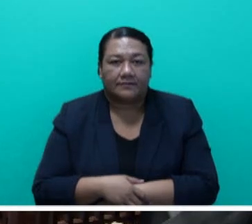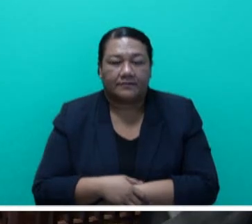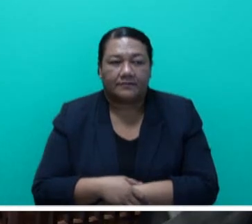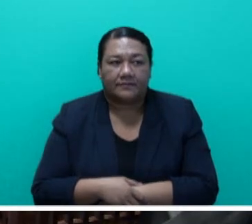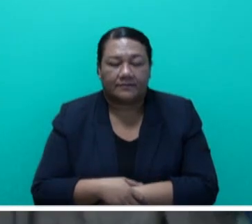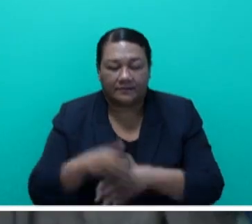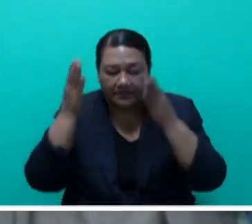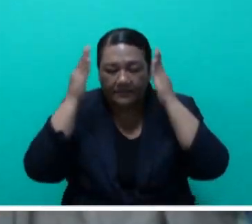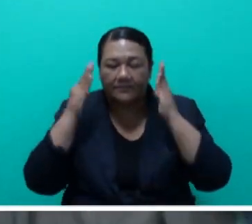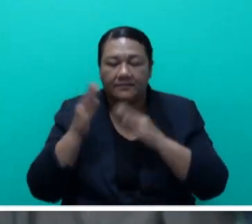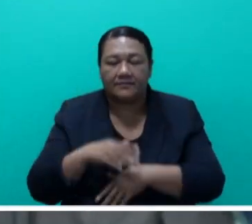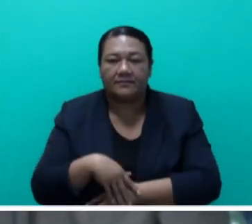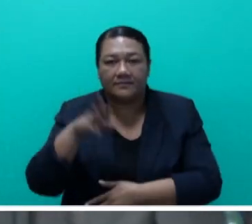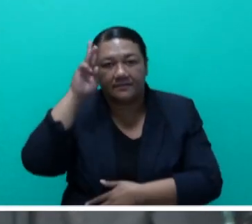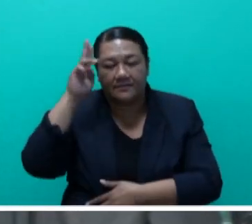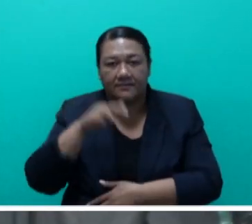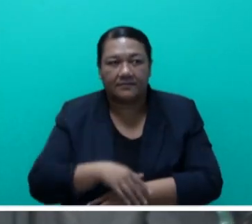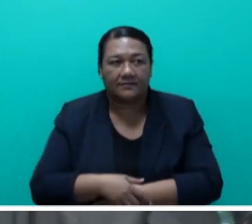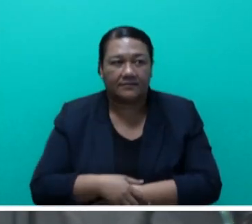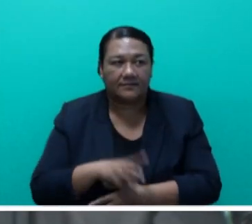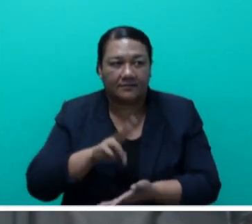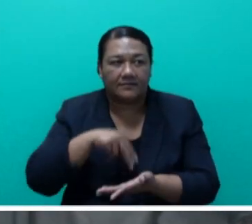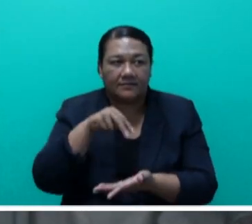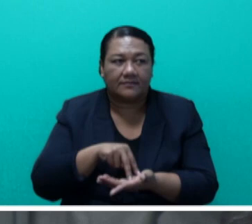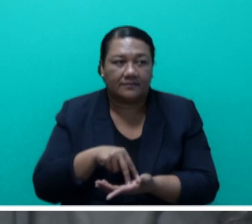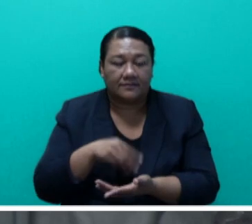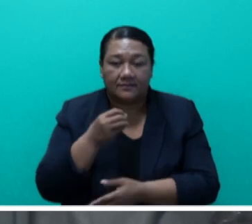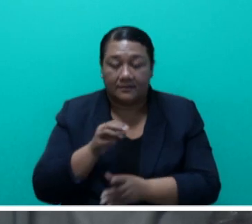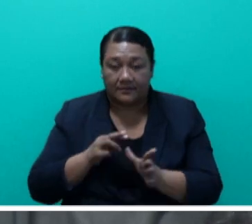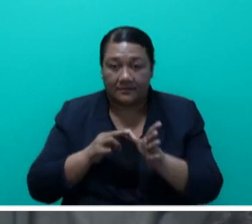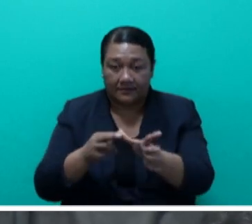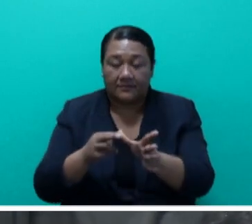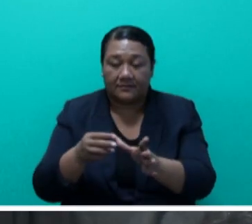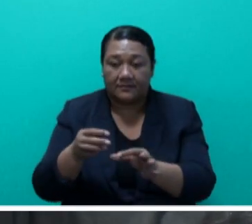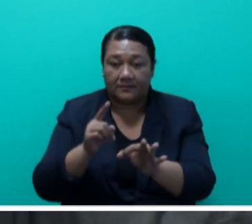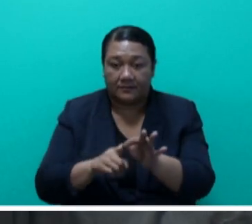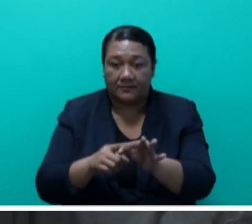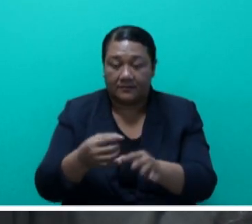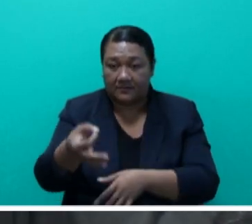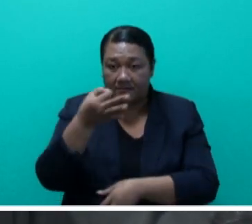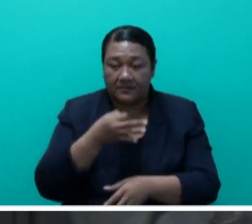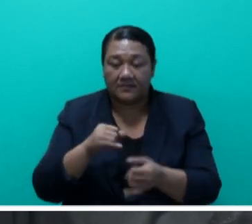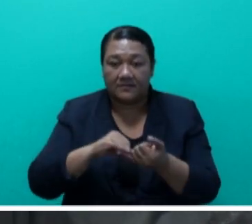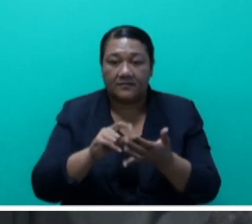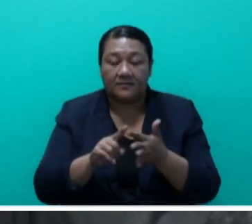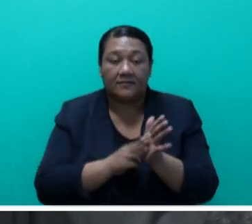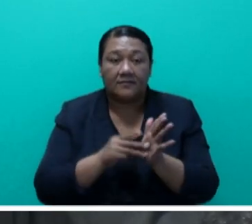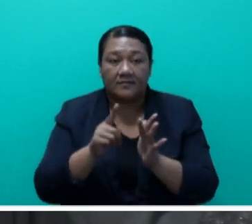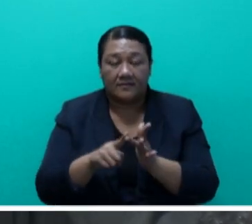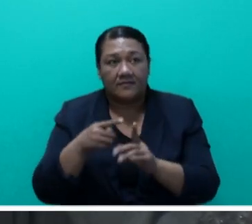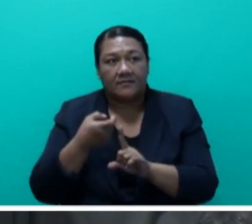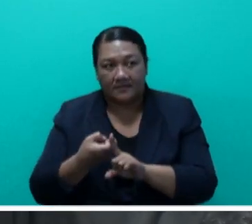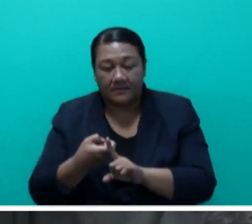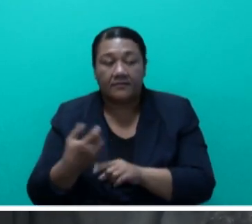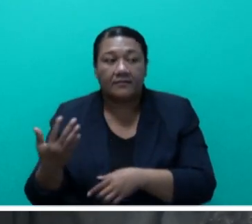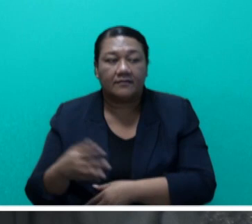Mr. Speaker, sir, I rise to respond to the question raised by Honorable Semi Correia Bissau. Thank